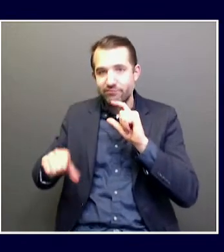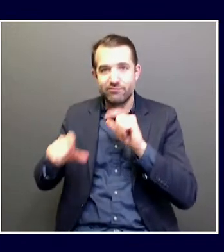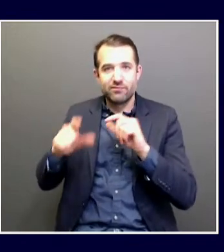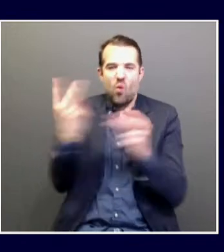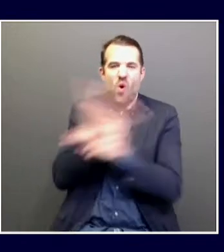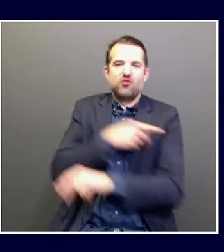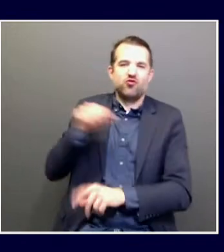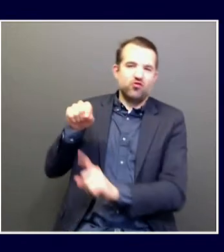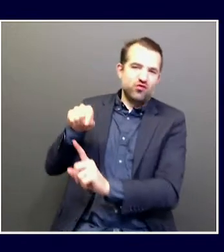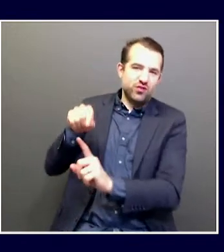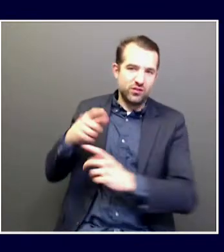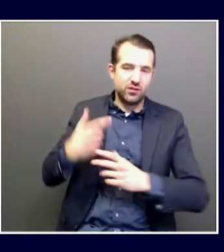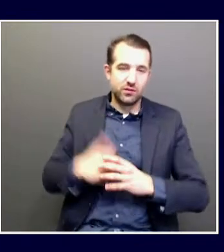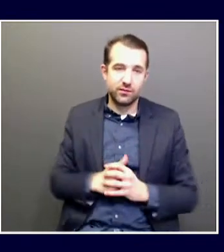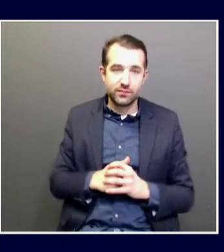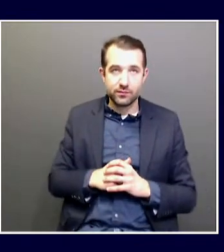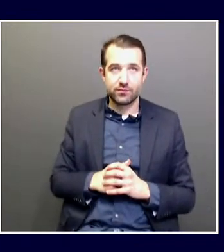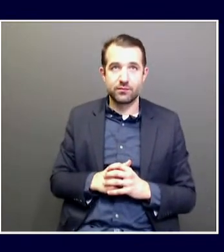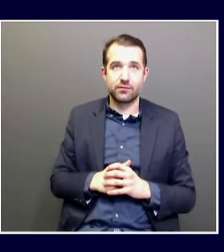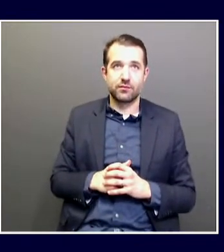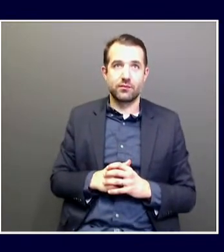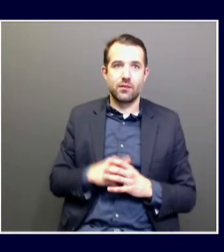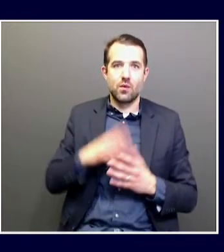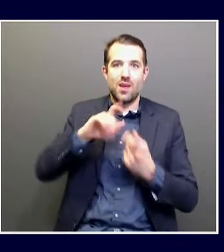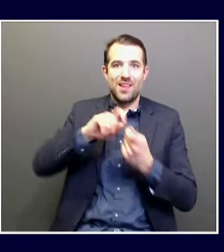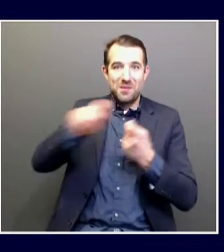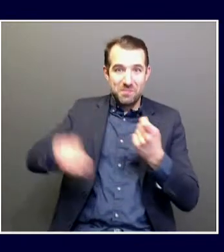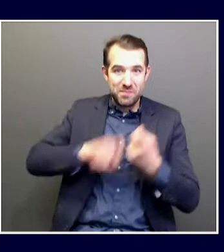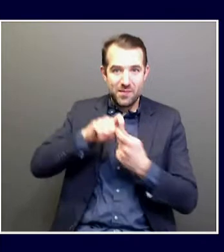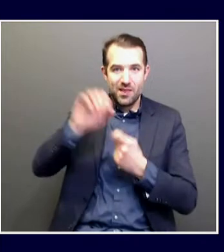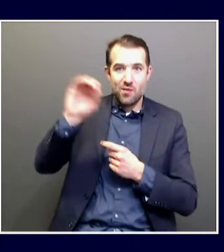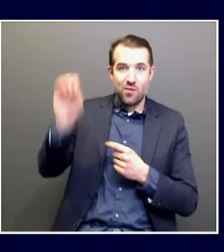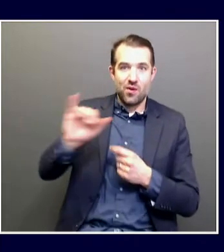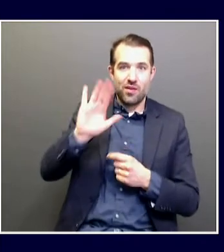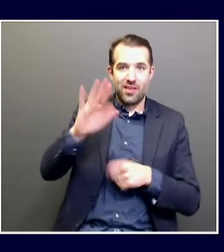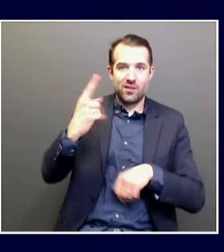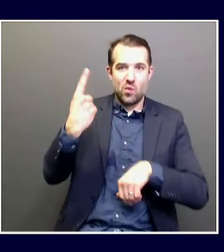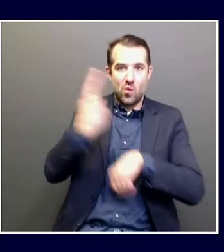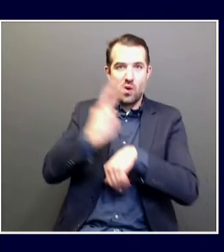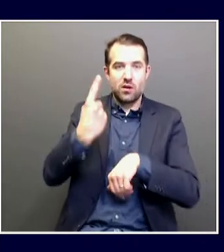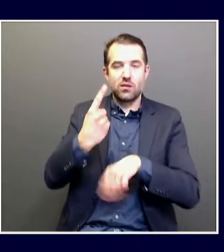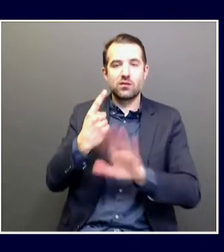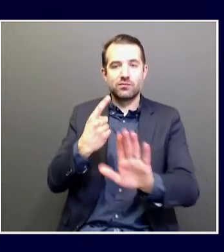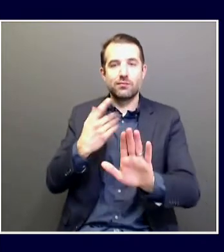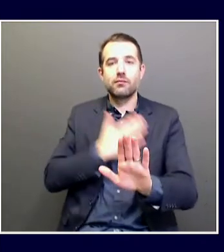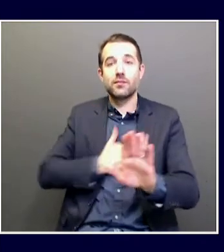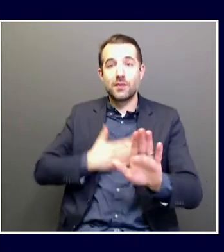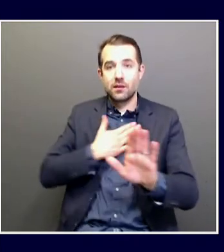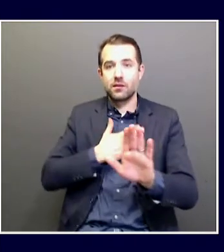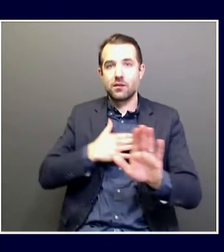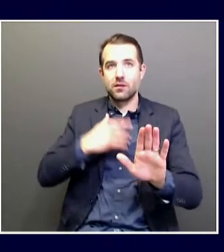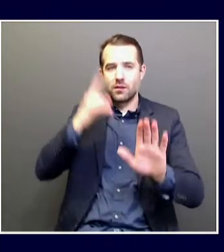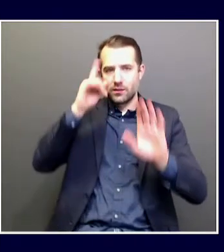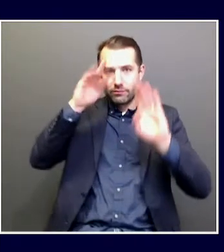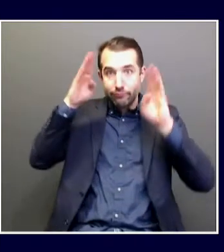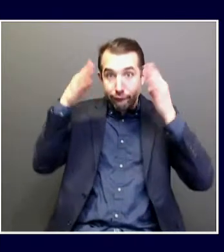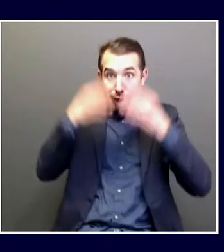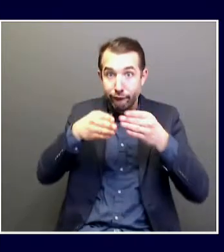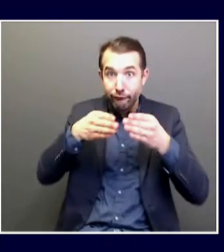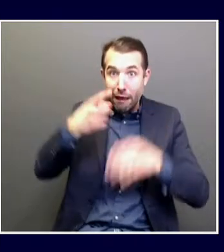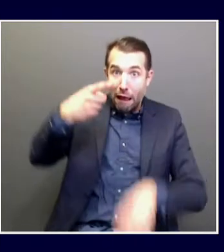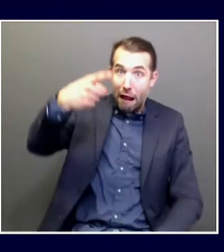one time, what you have to adjust for is what's called the base rate. And I won't go into it much here,